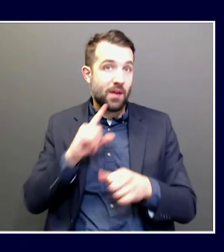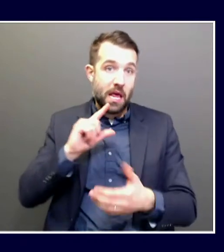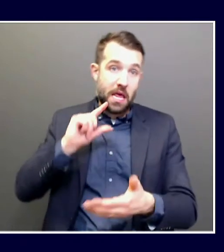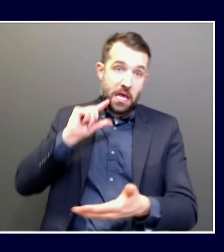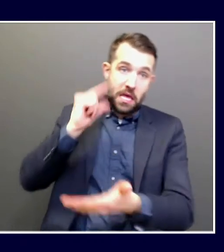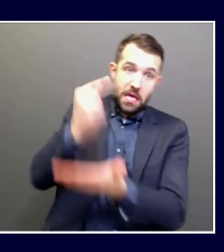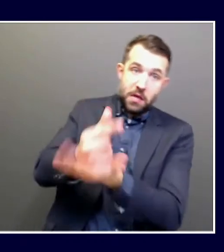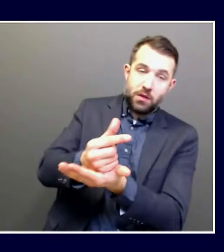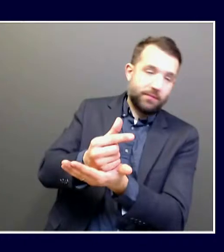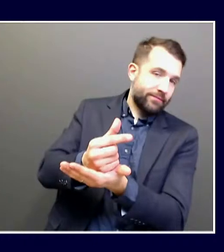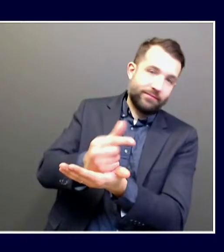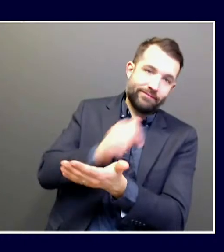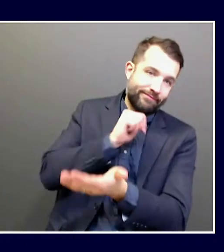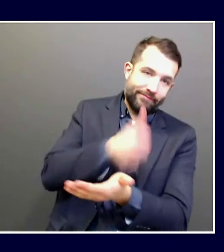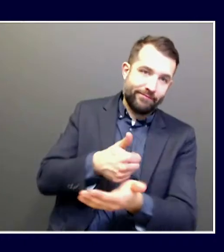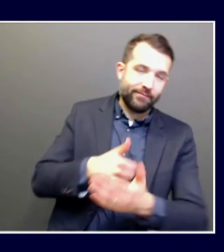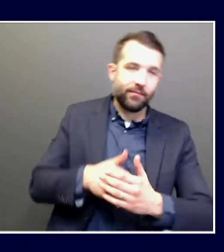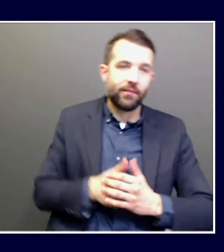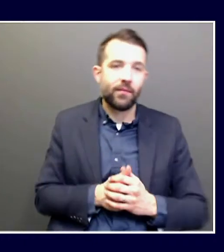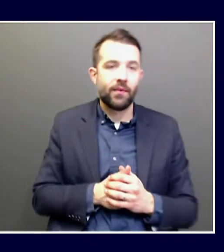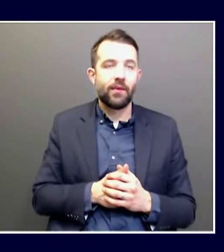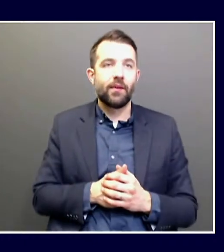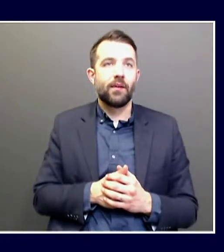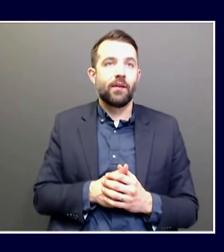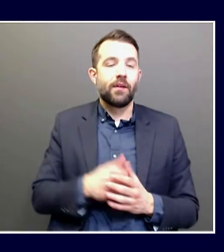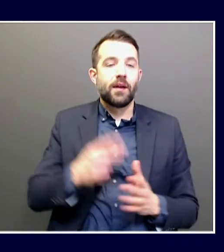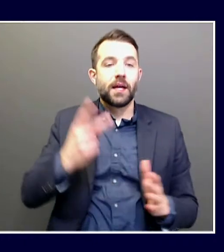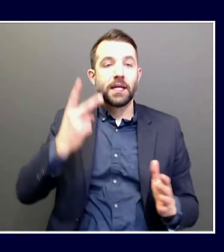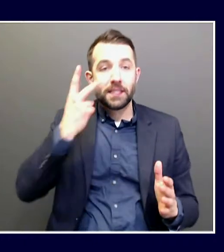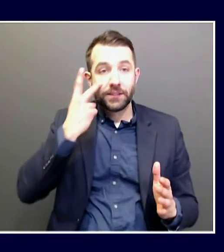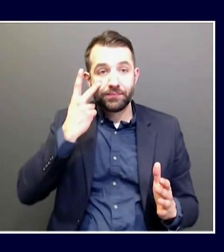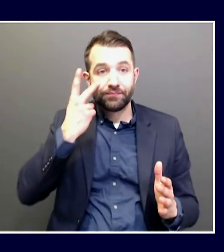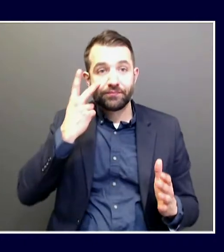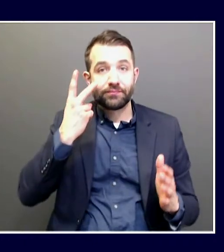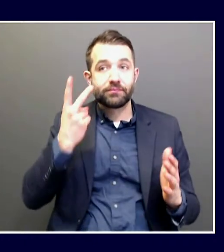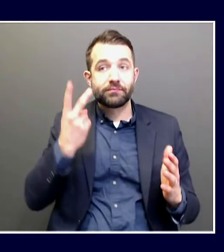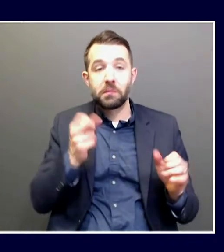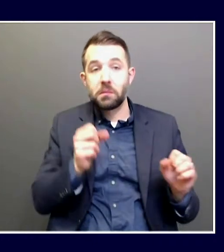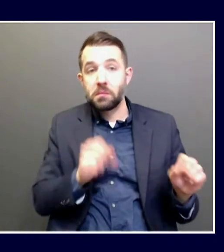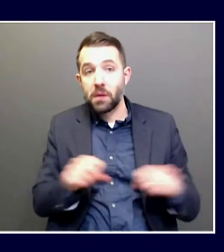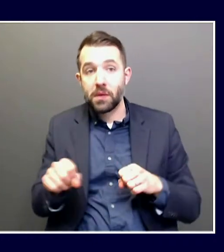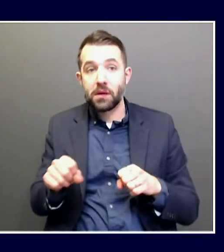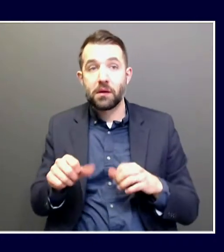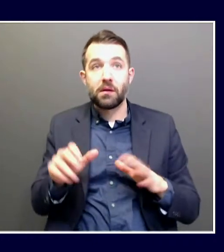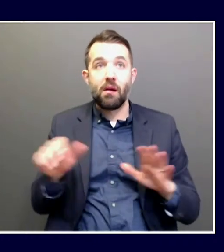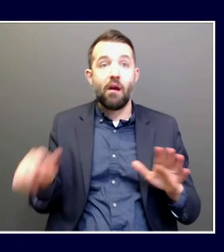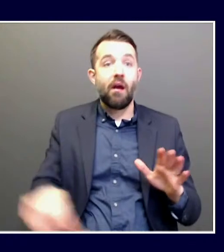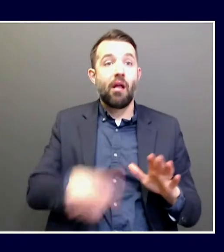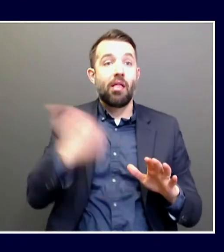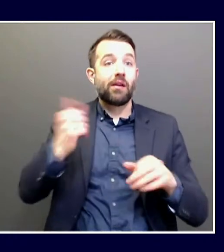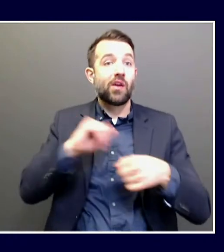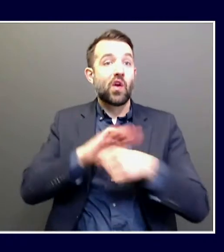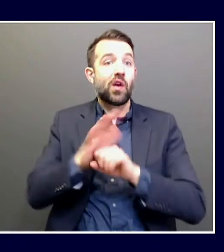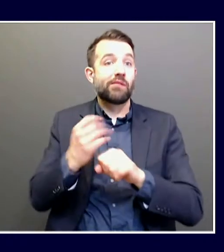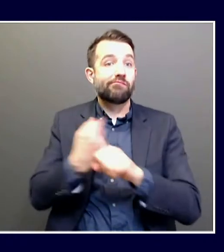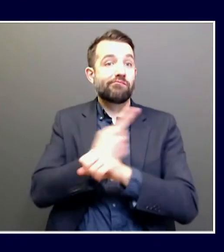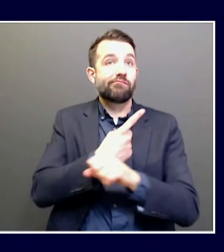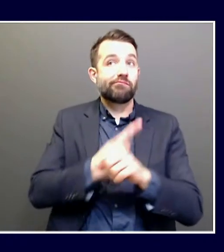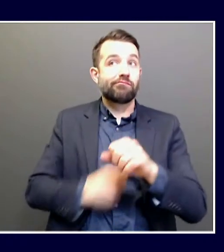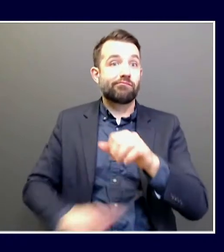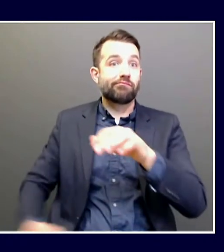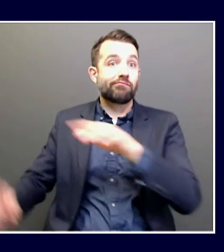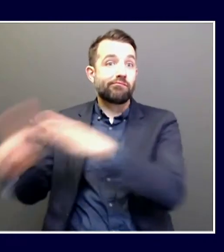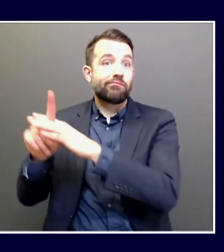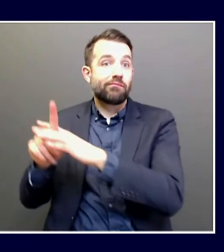another variant, we don't know if that's the case either. All that said, it may be the case that Omicron, because it's